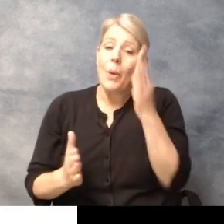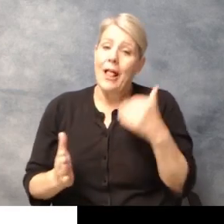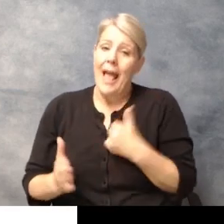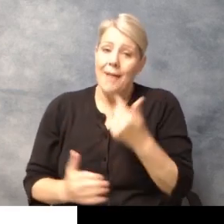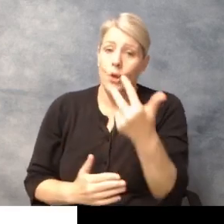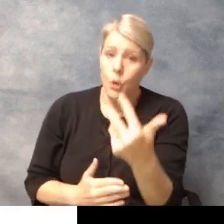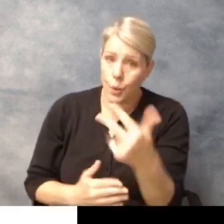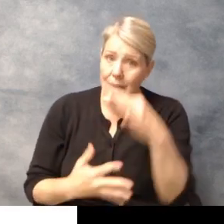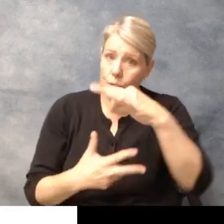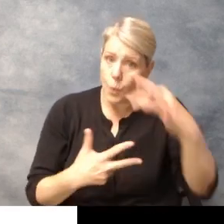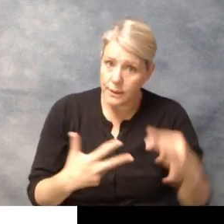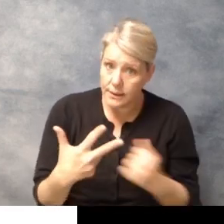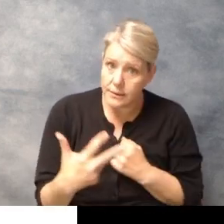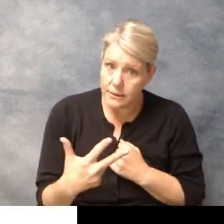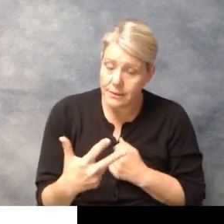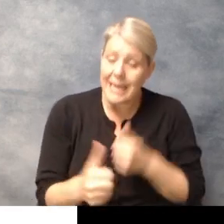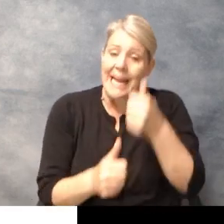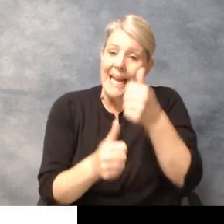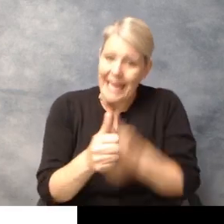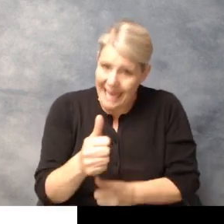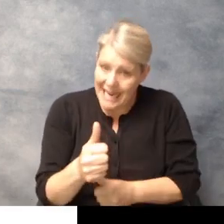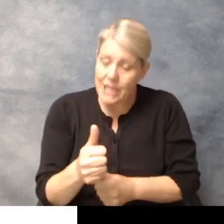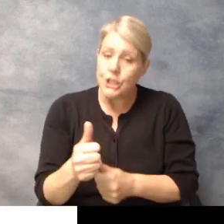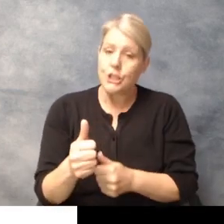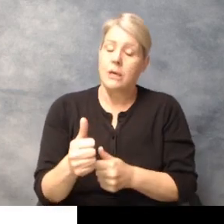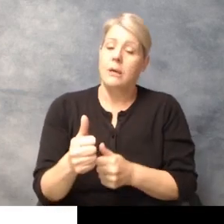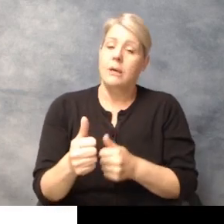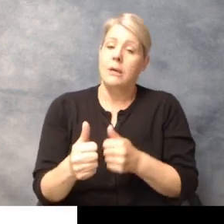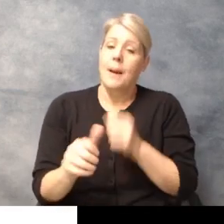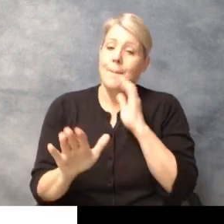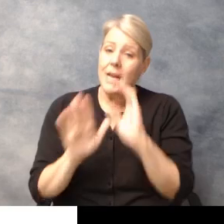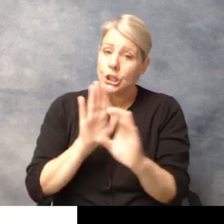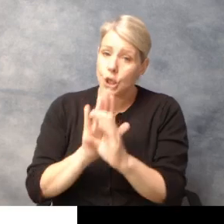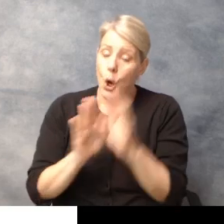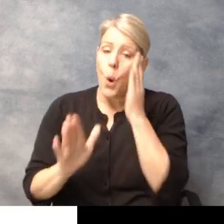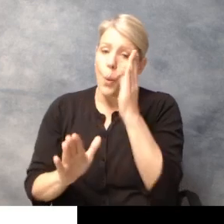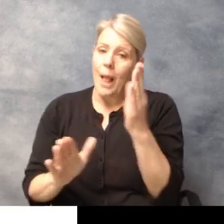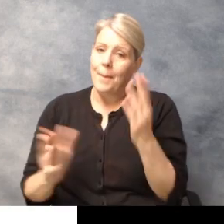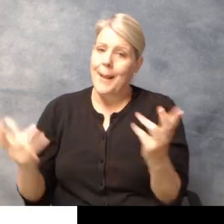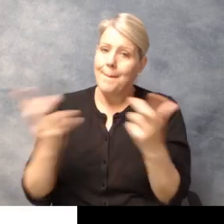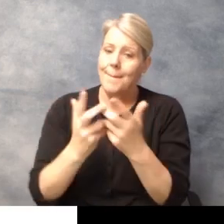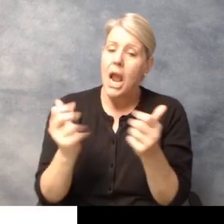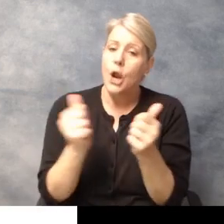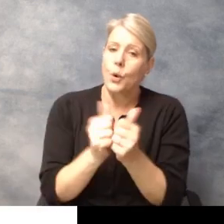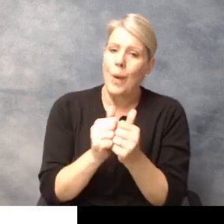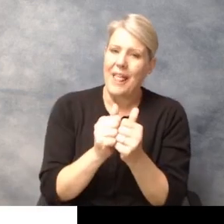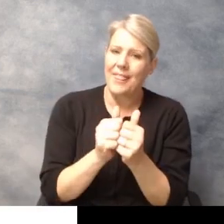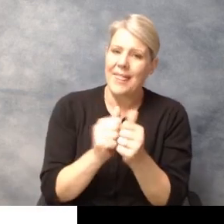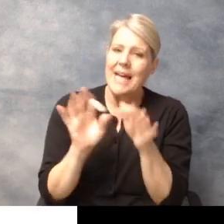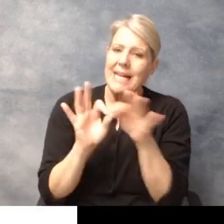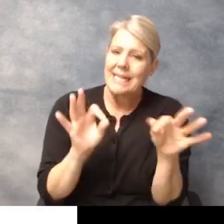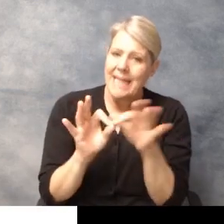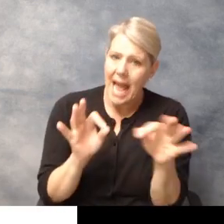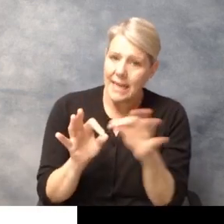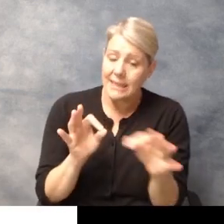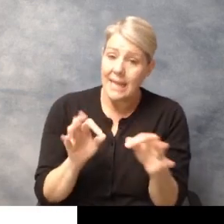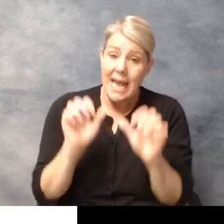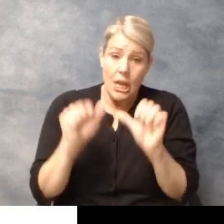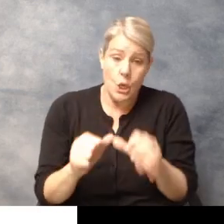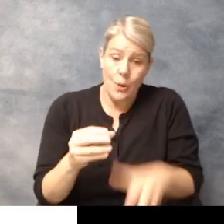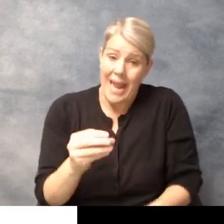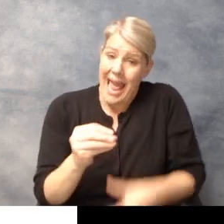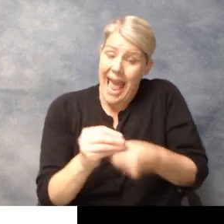to choose from. Each choice is paired with a picture. These pictures can be placed on an